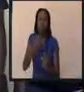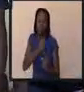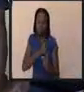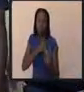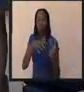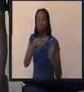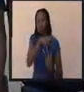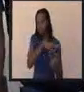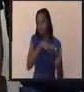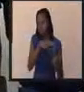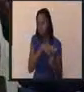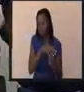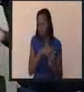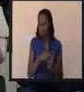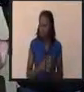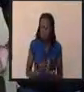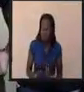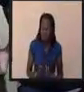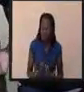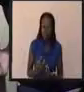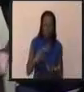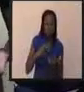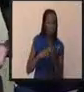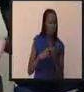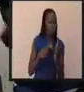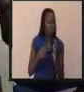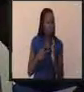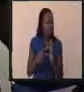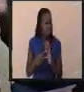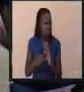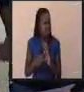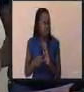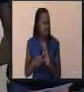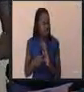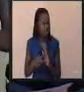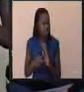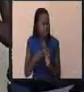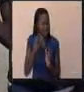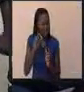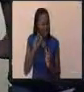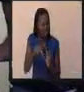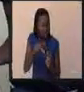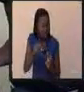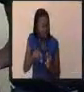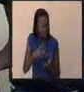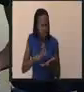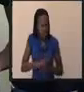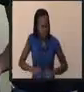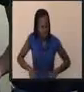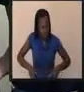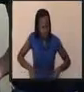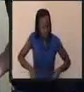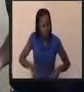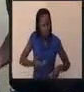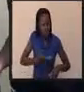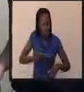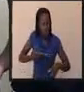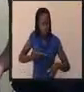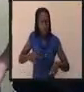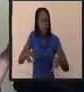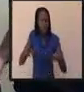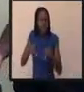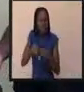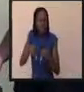family. Okay, now wait. So does it mean that the sperm and the egg cell both contains genes of the